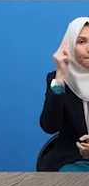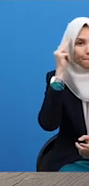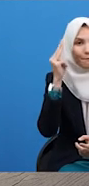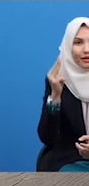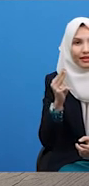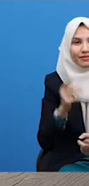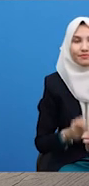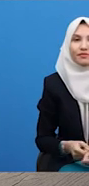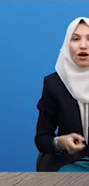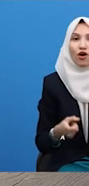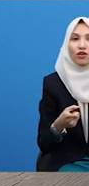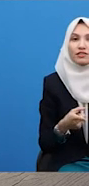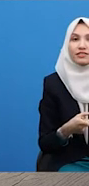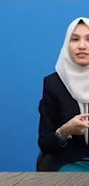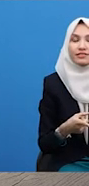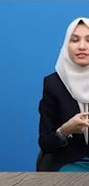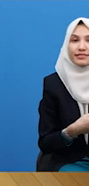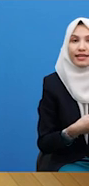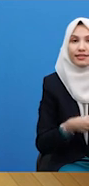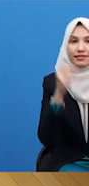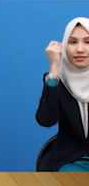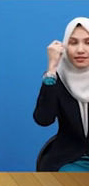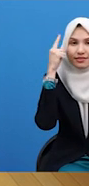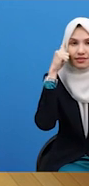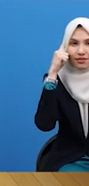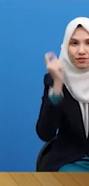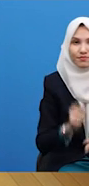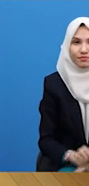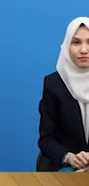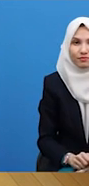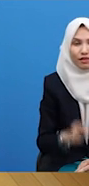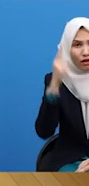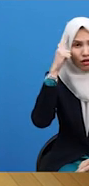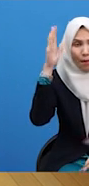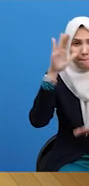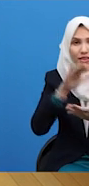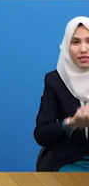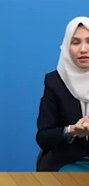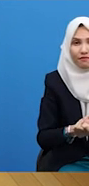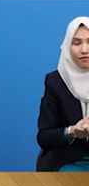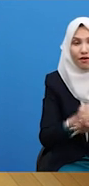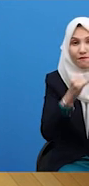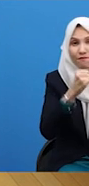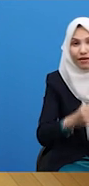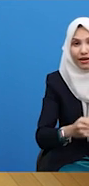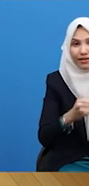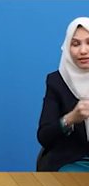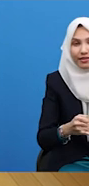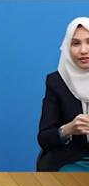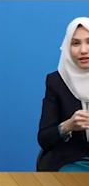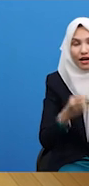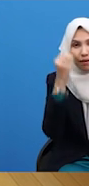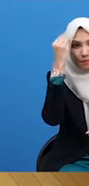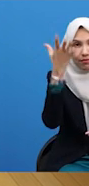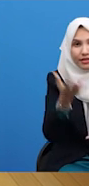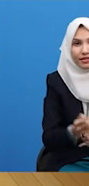On second thought, when you believe that your final opinion or decision is better,